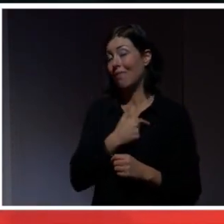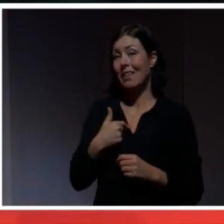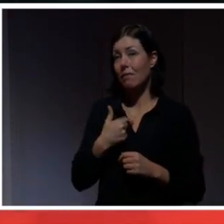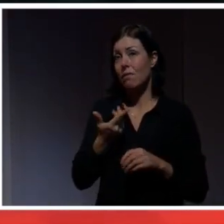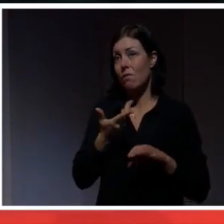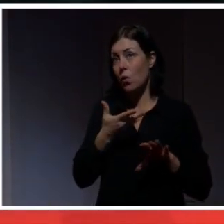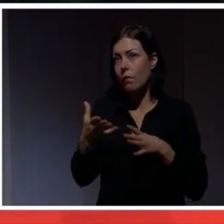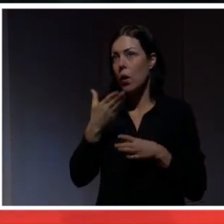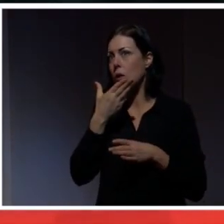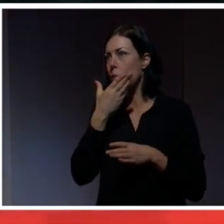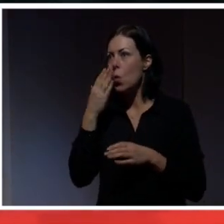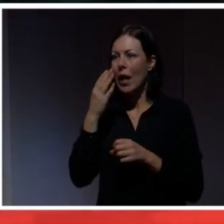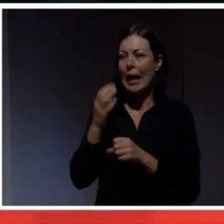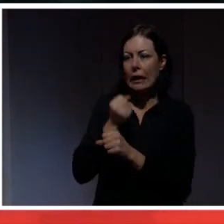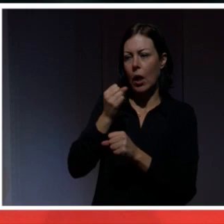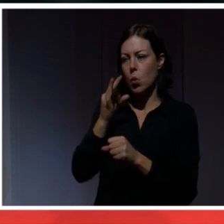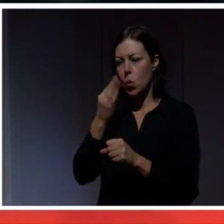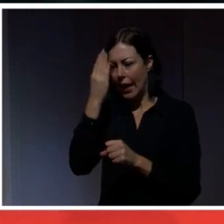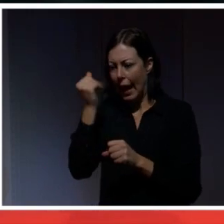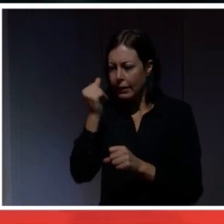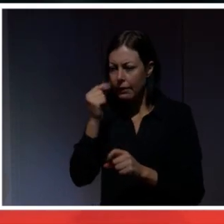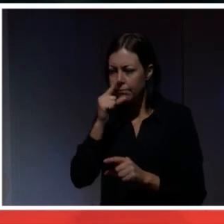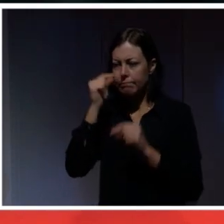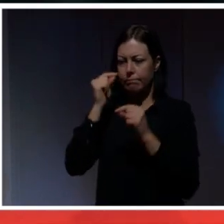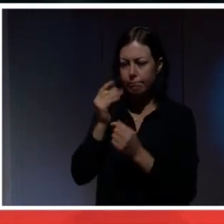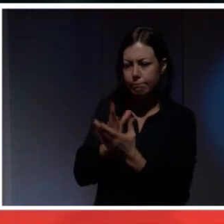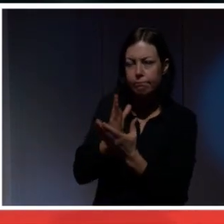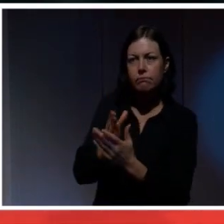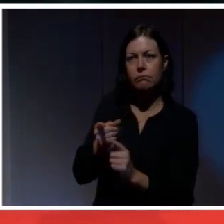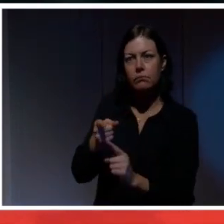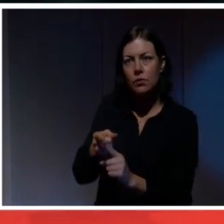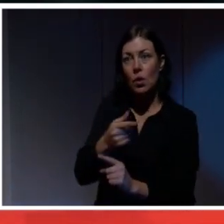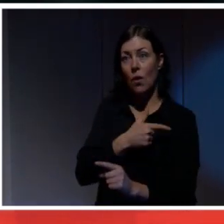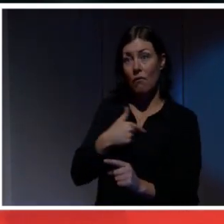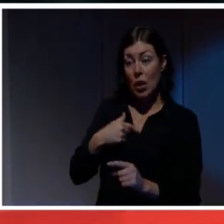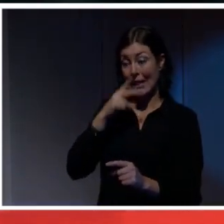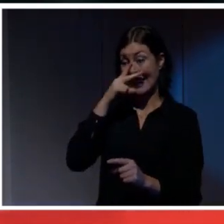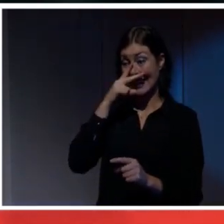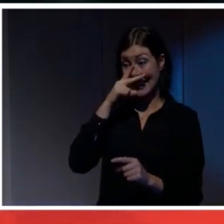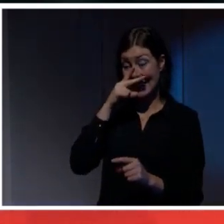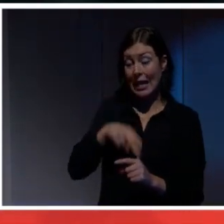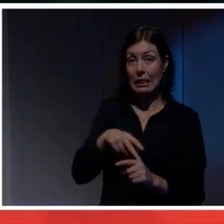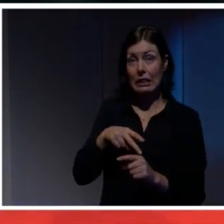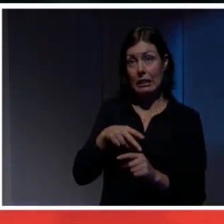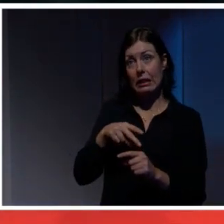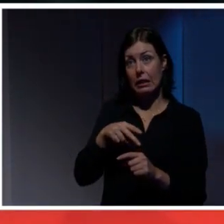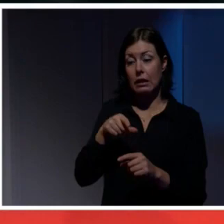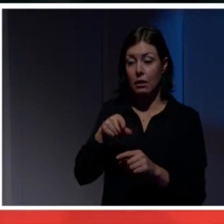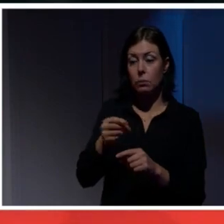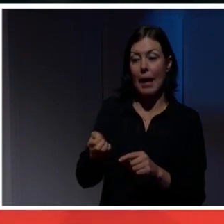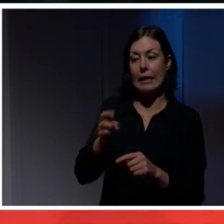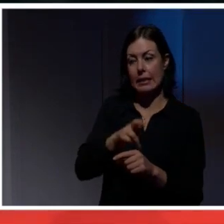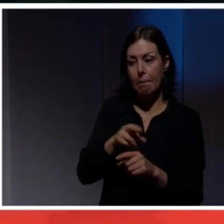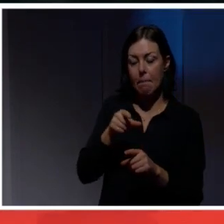haven't been able to verify things. And we're seeing trends in AI that are really exciting. For example, trends in AI that can protect